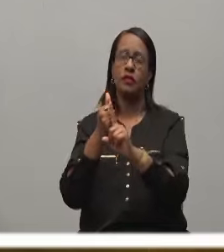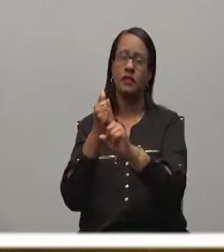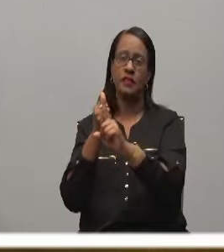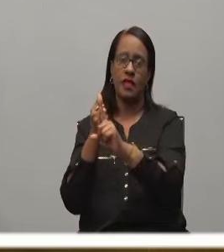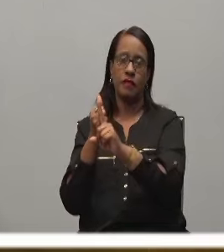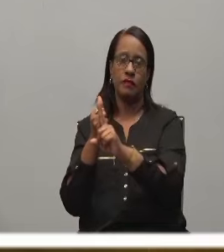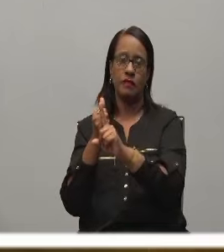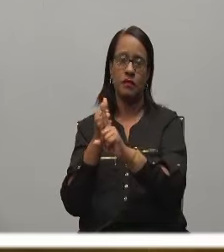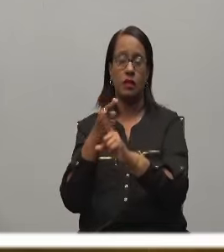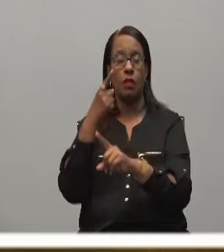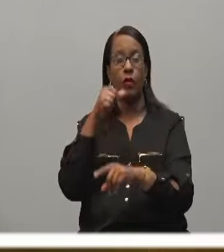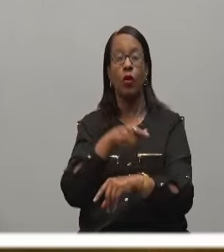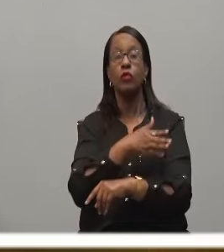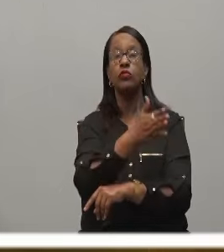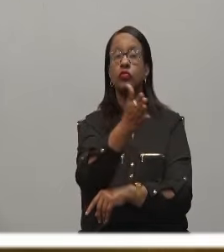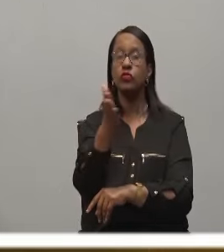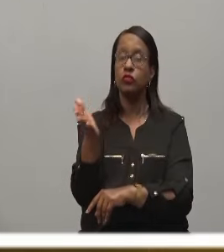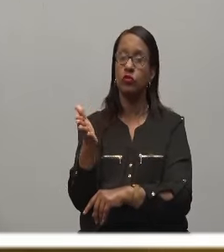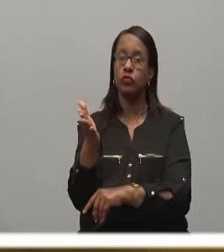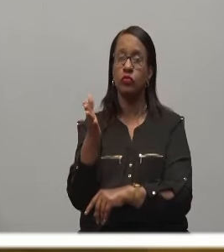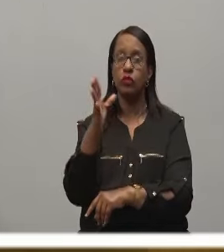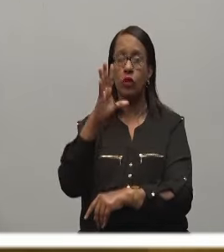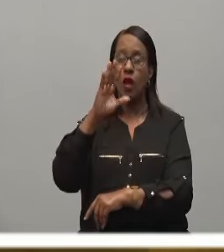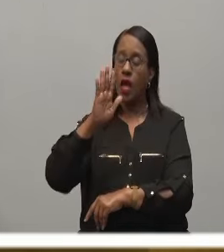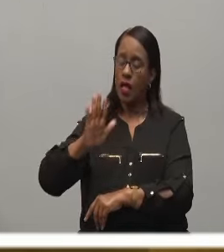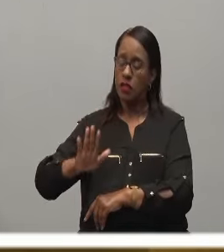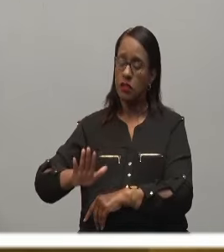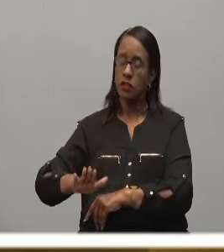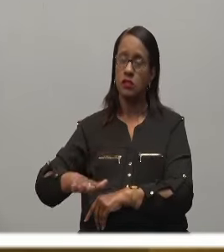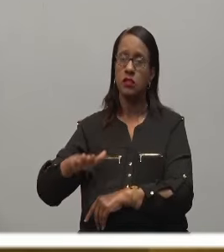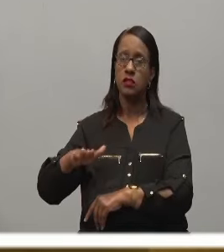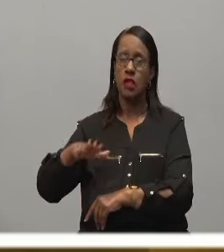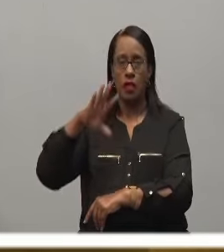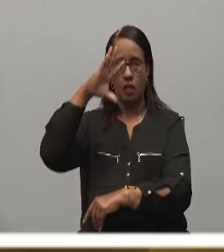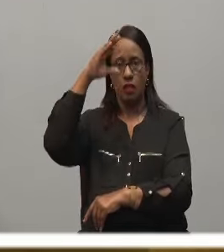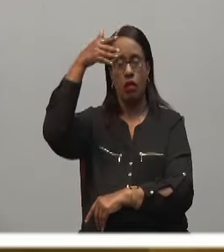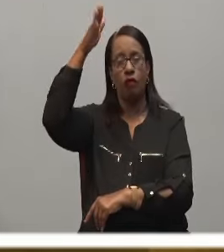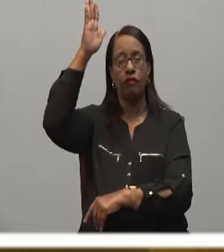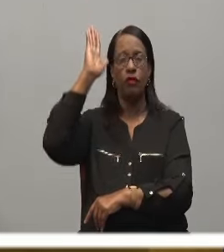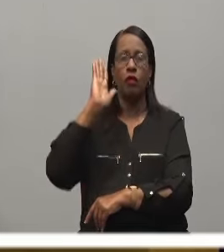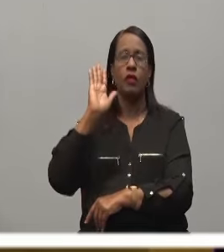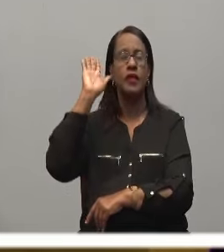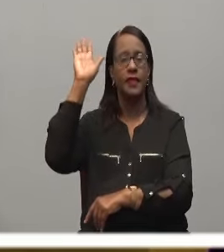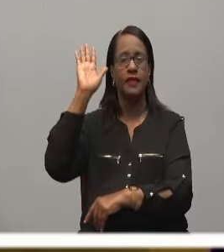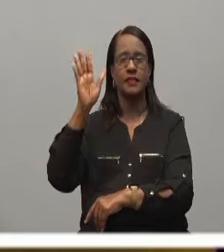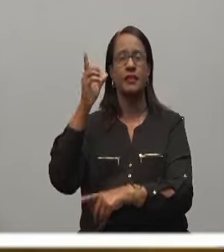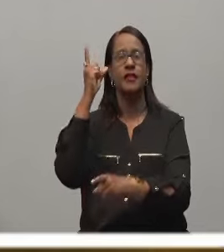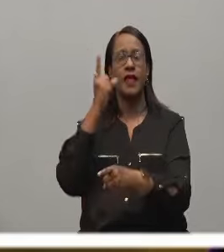because you are a child of God. Amen.